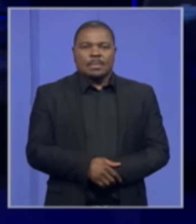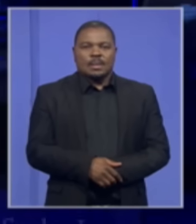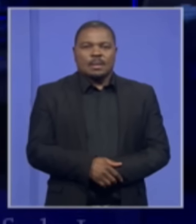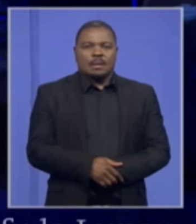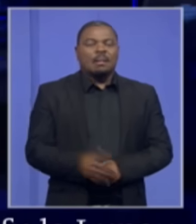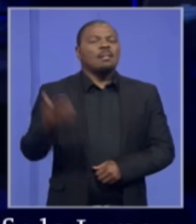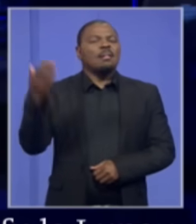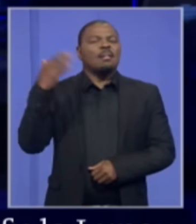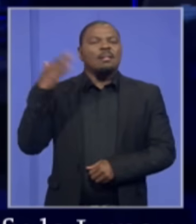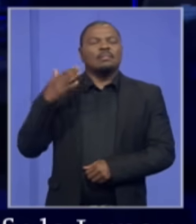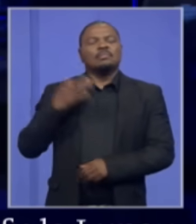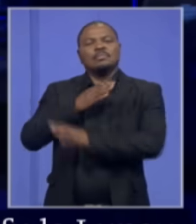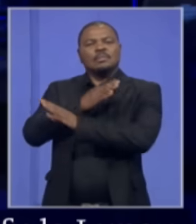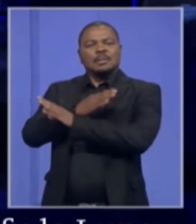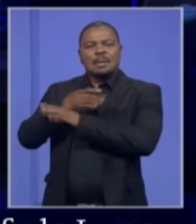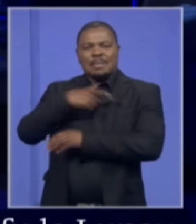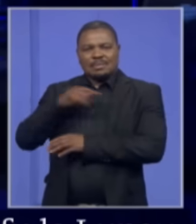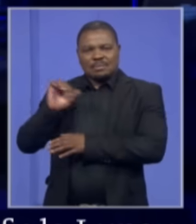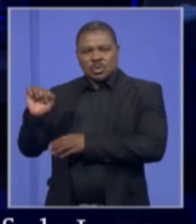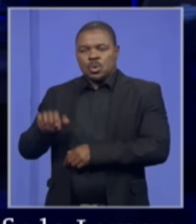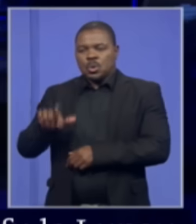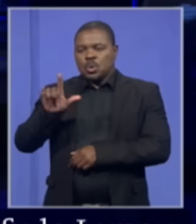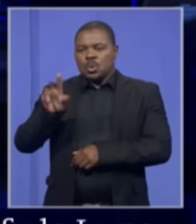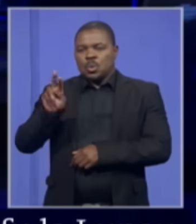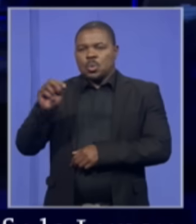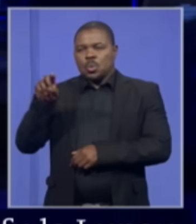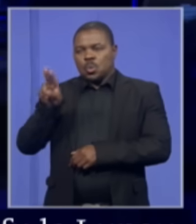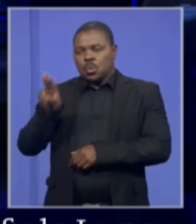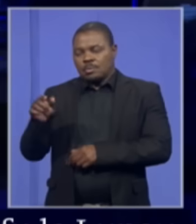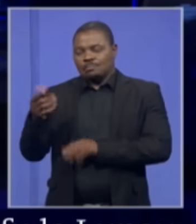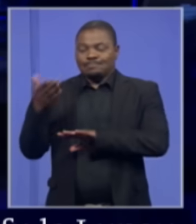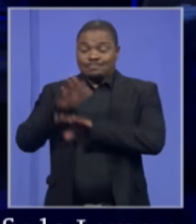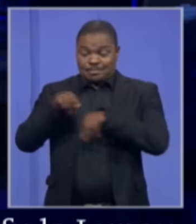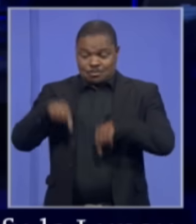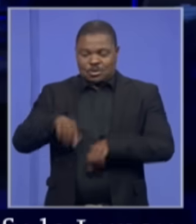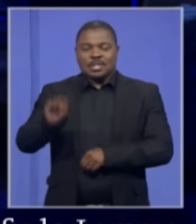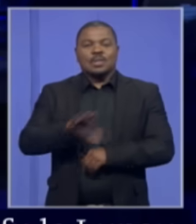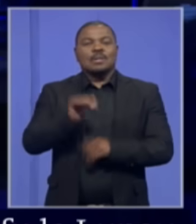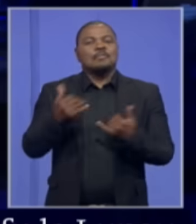Mopresidente wa mehleng wa naha ya Zambia Edgar Lungu o hlokahalletse Afrika Borwa kajeno.